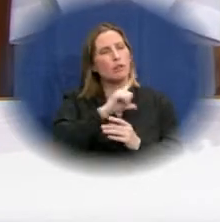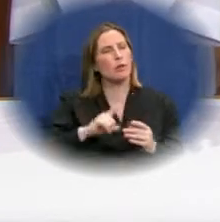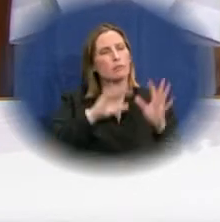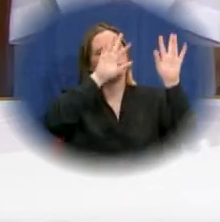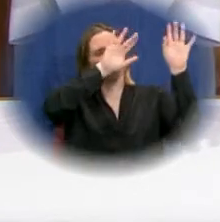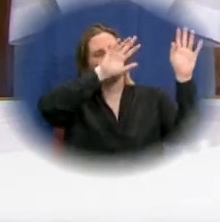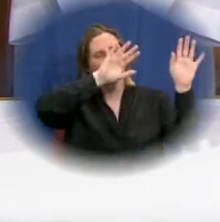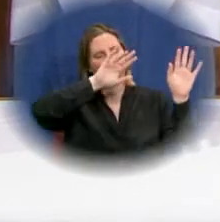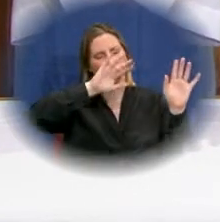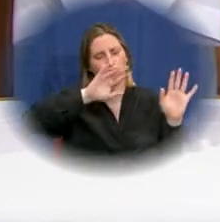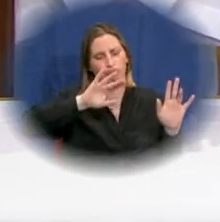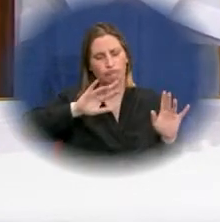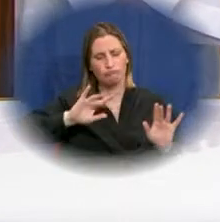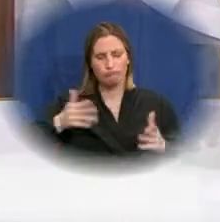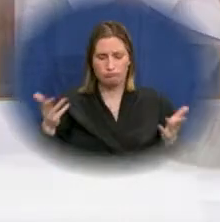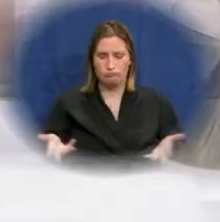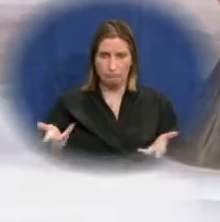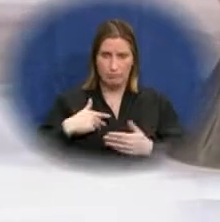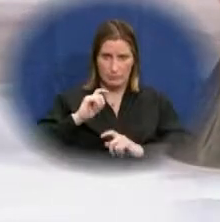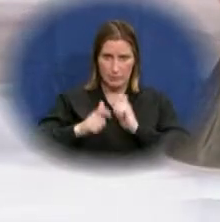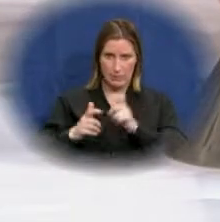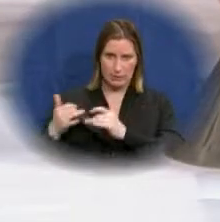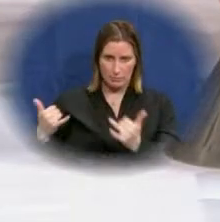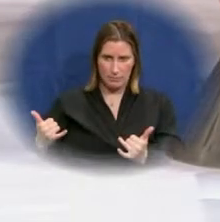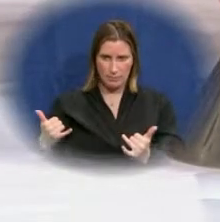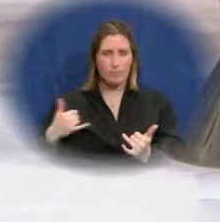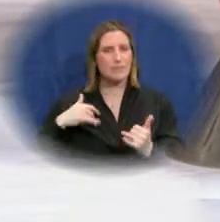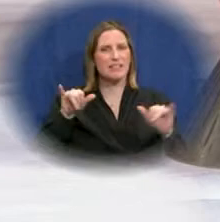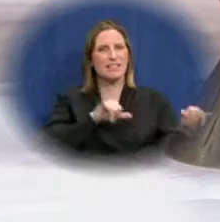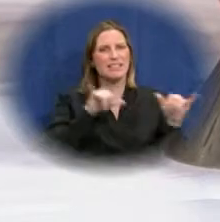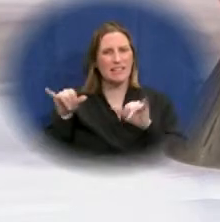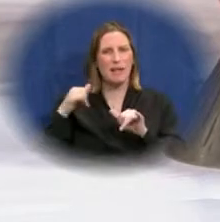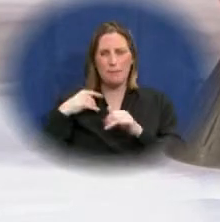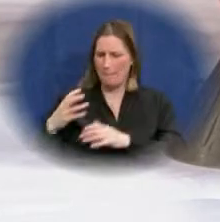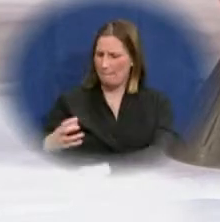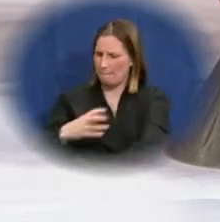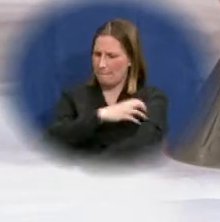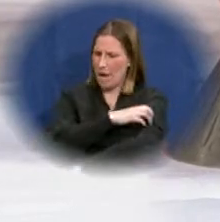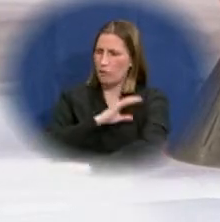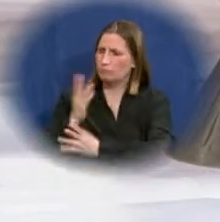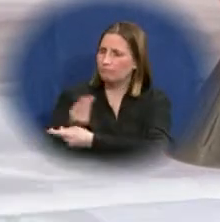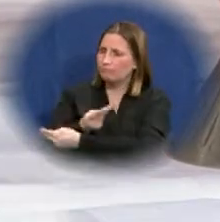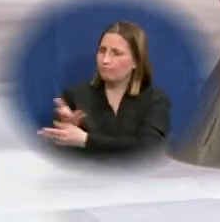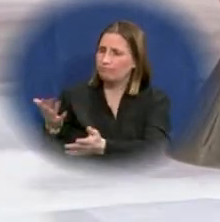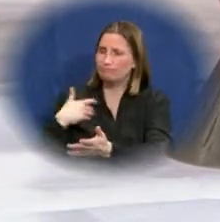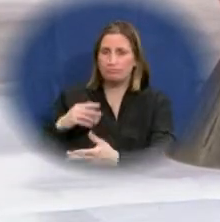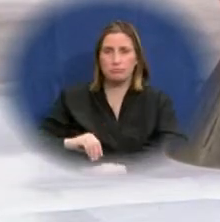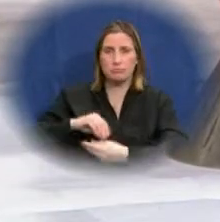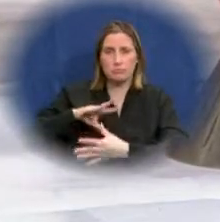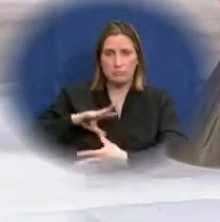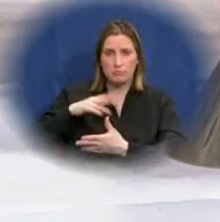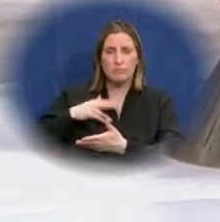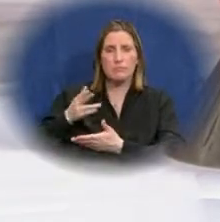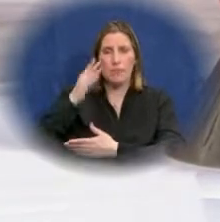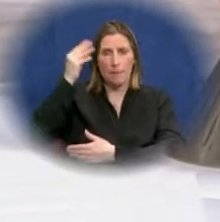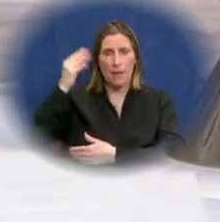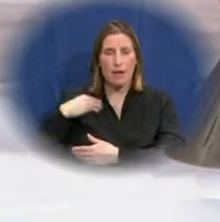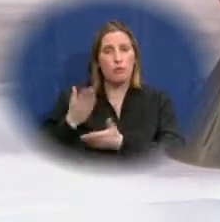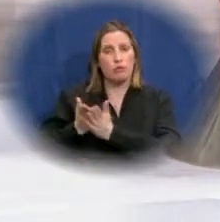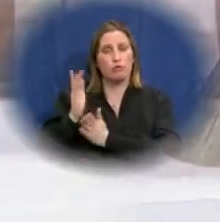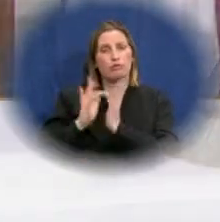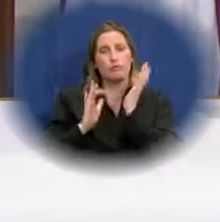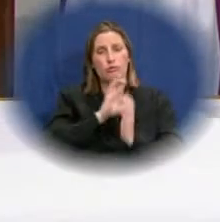sanctify these gifts laid upon your altar, just as he filled with his power the womb of the Blessed Virgin Mary, through Christ our